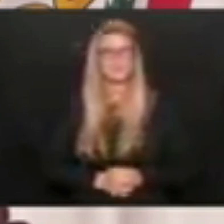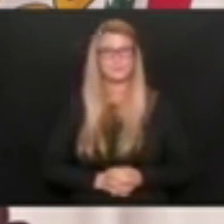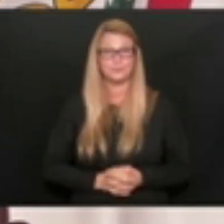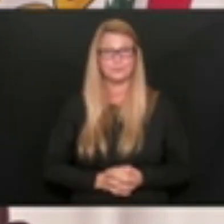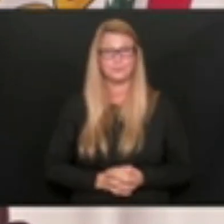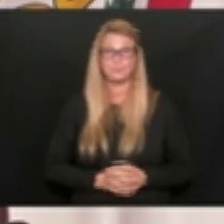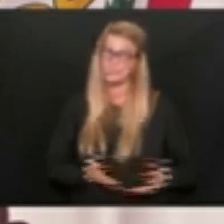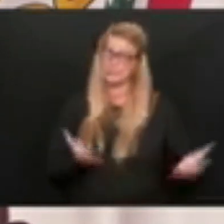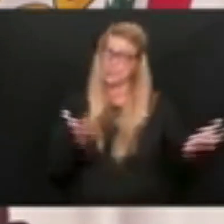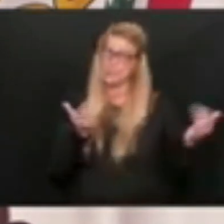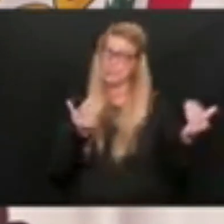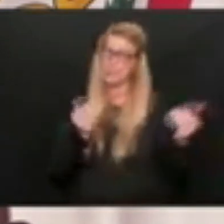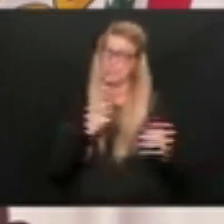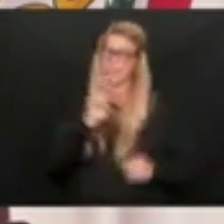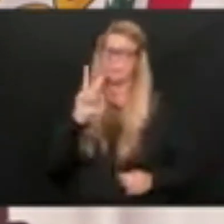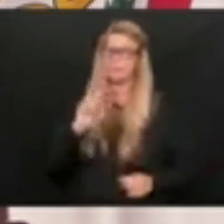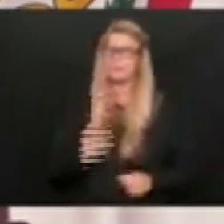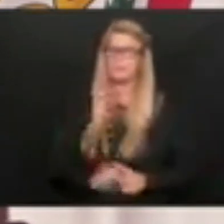Come on, West Virginia.